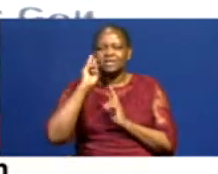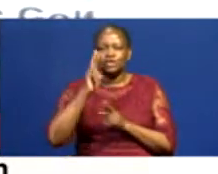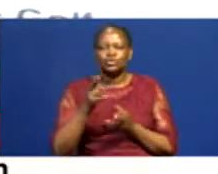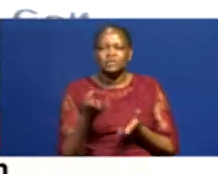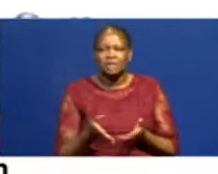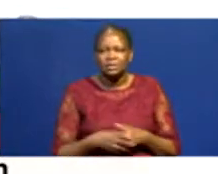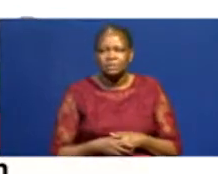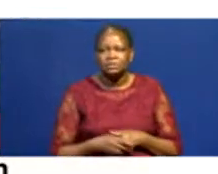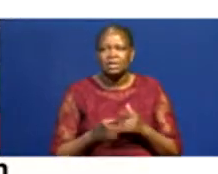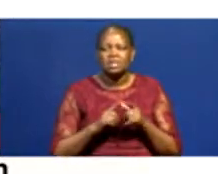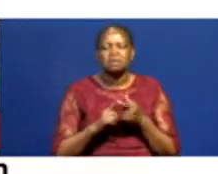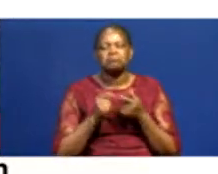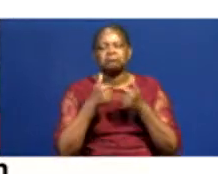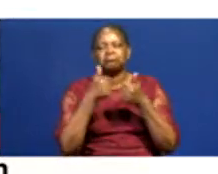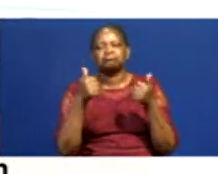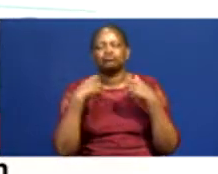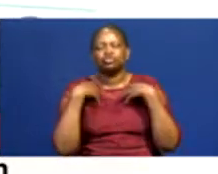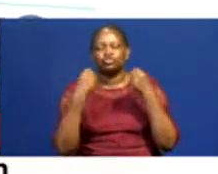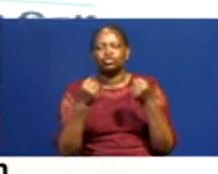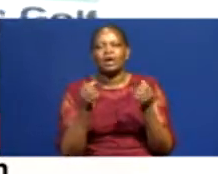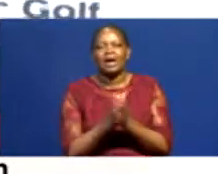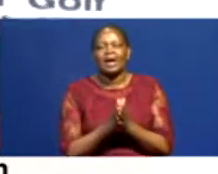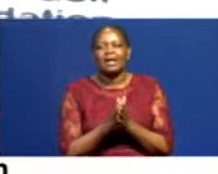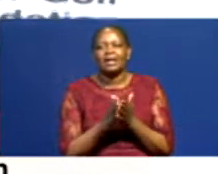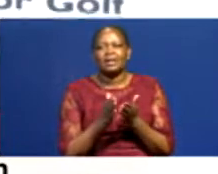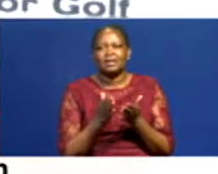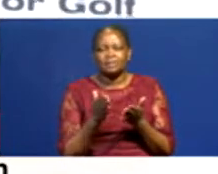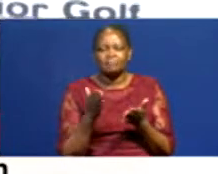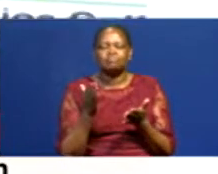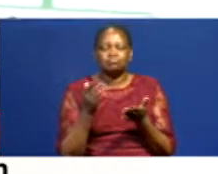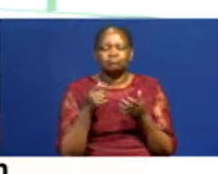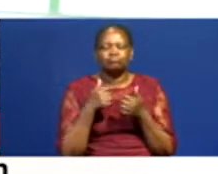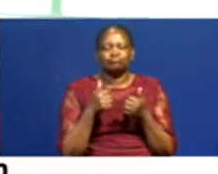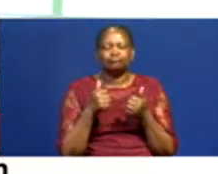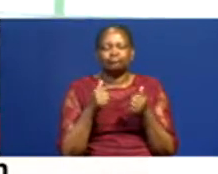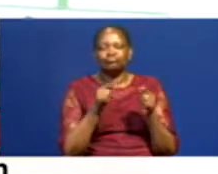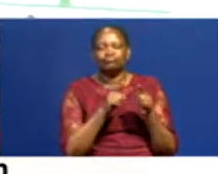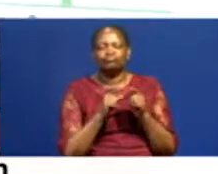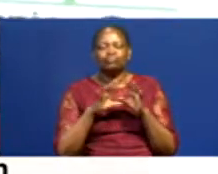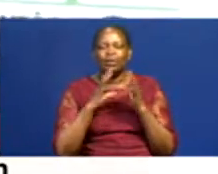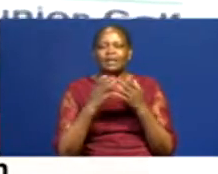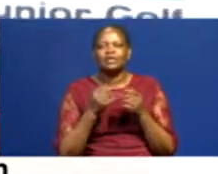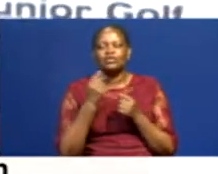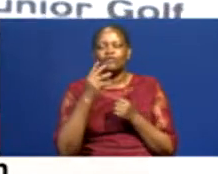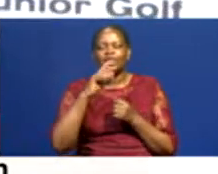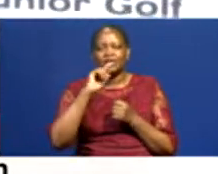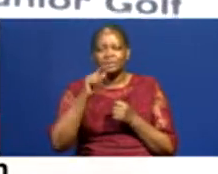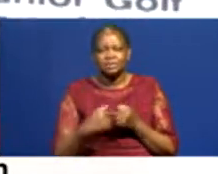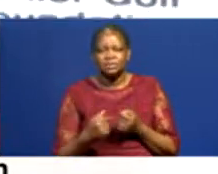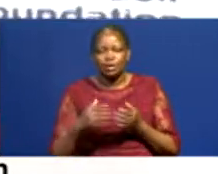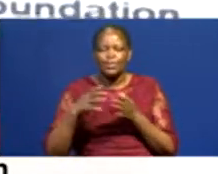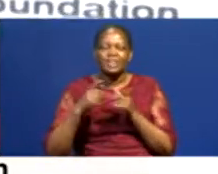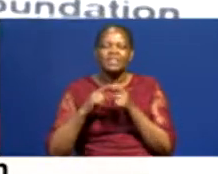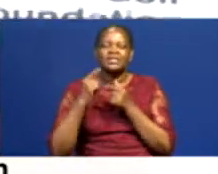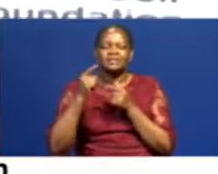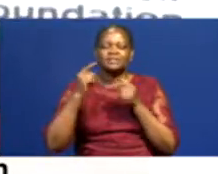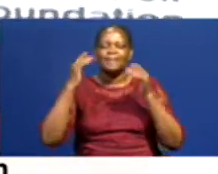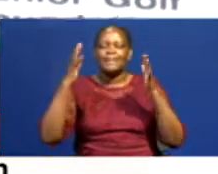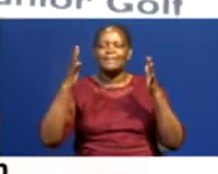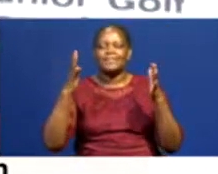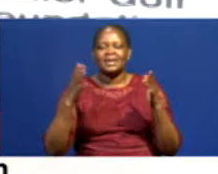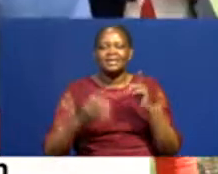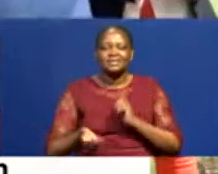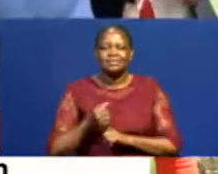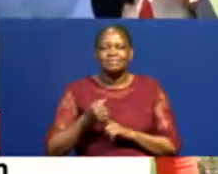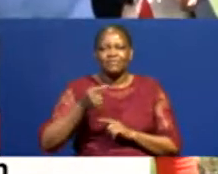now. They're coming out, they're strong, and they're at par the rest of the world. And as for the 24,000 balls, this is a huge